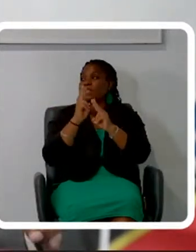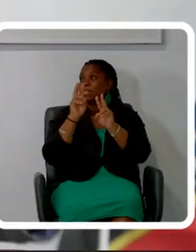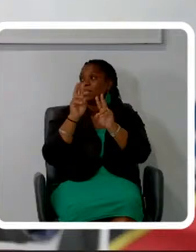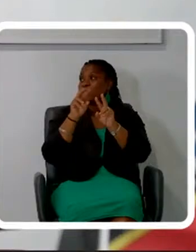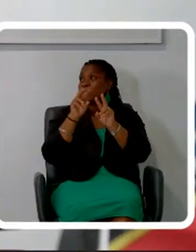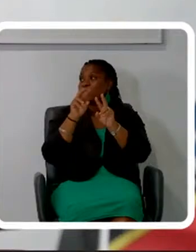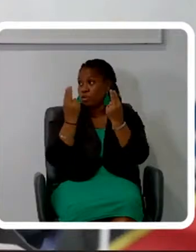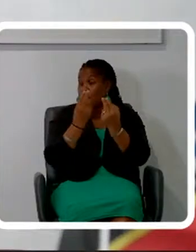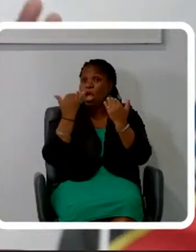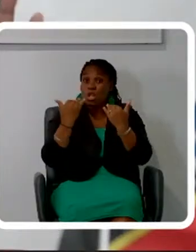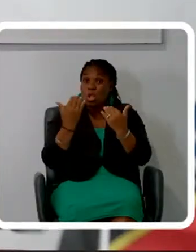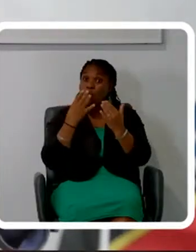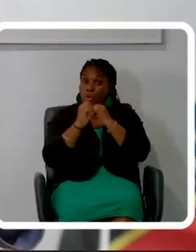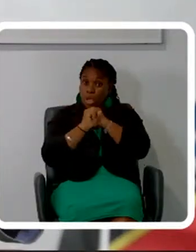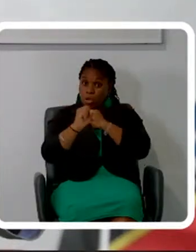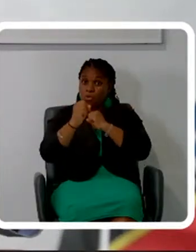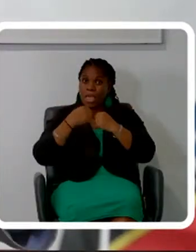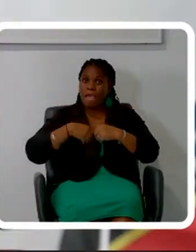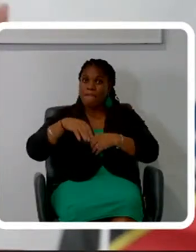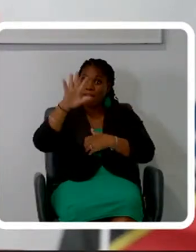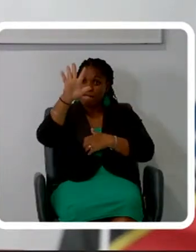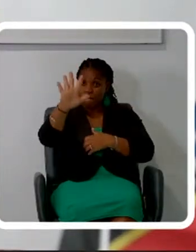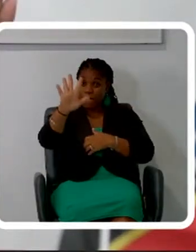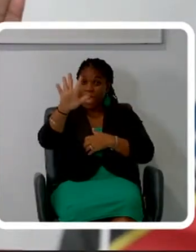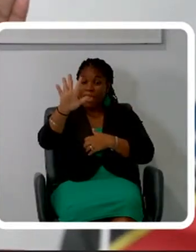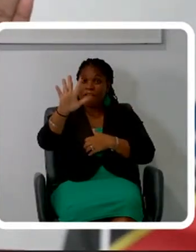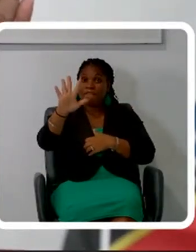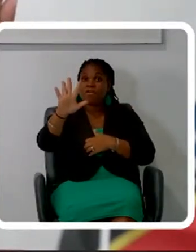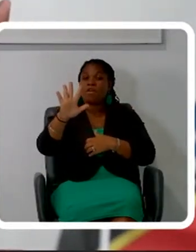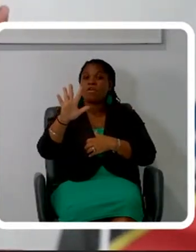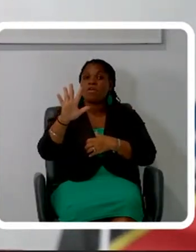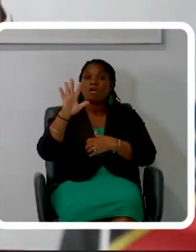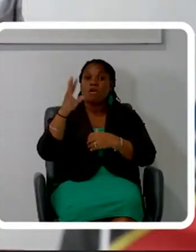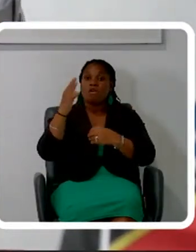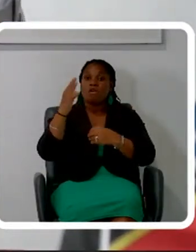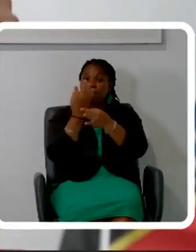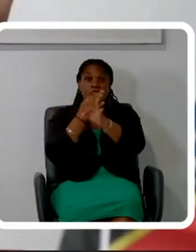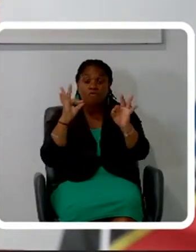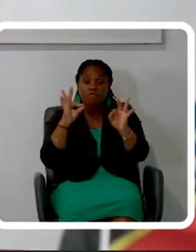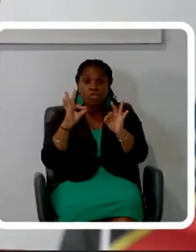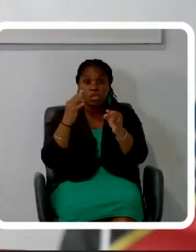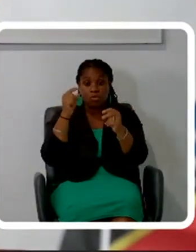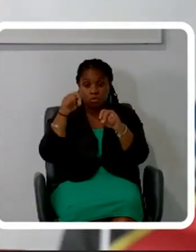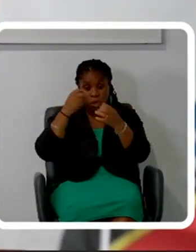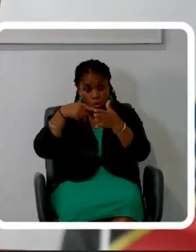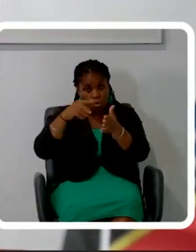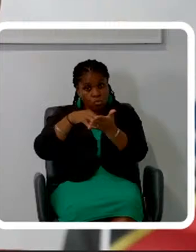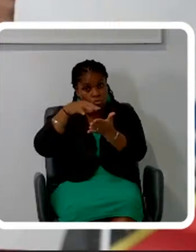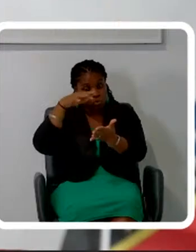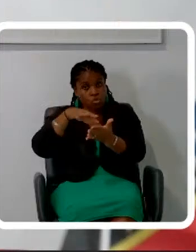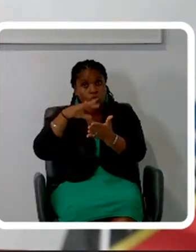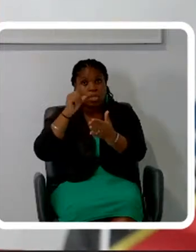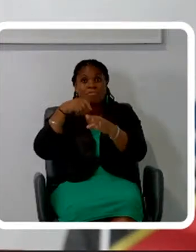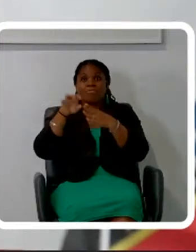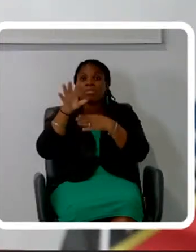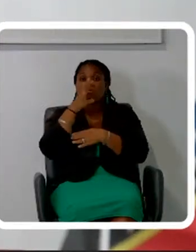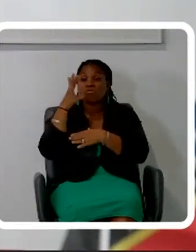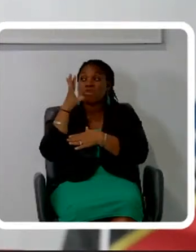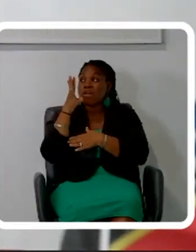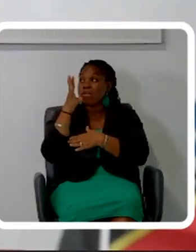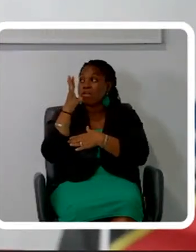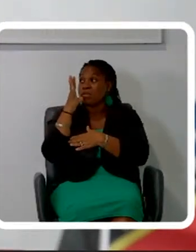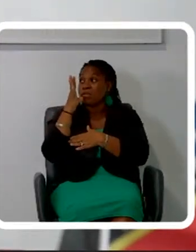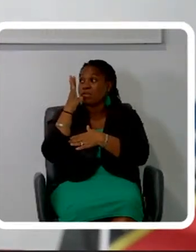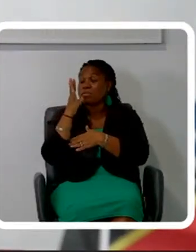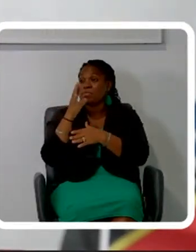we now have 5 scholarships to Southern University for various areas of agriculture, including